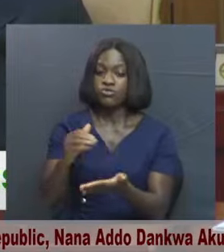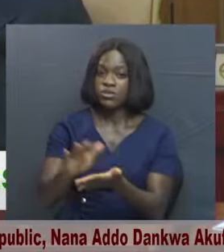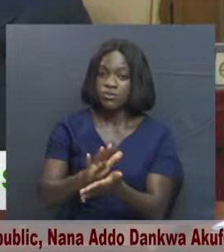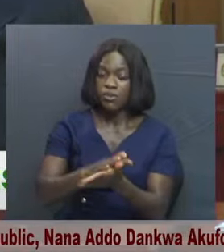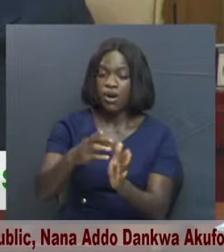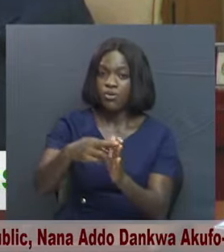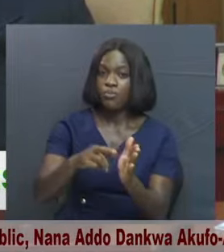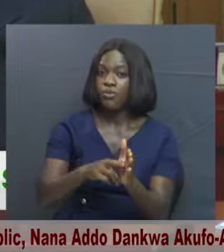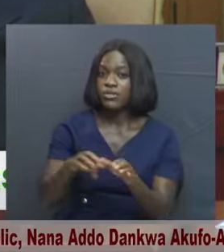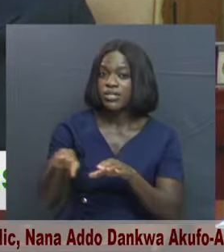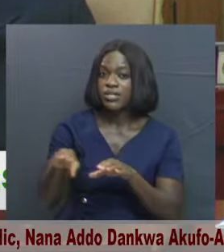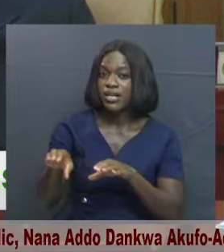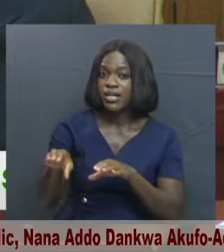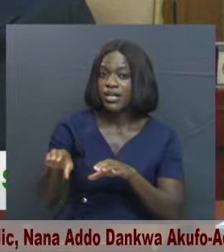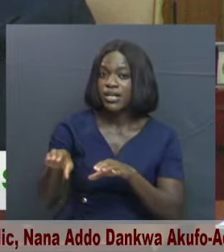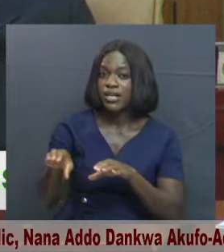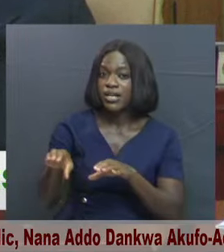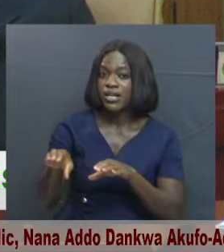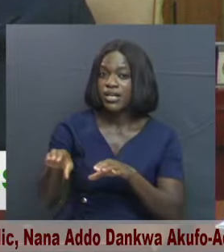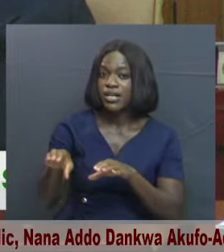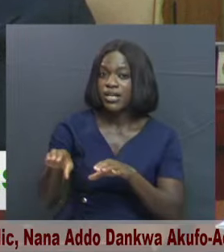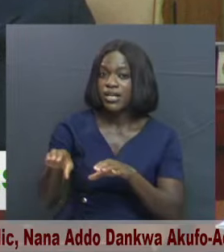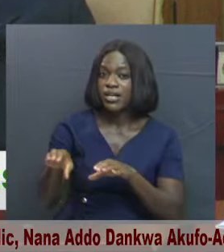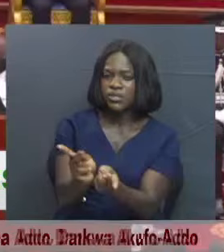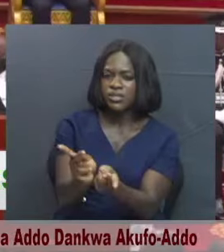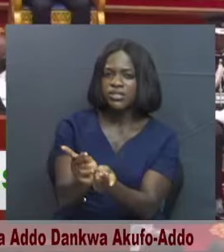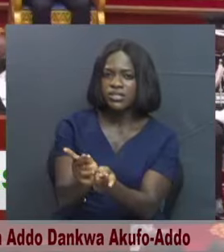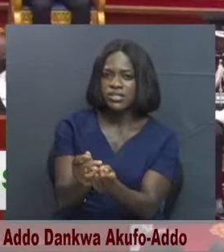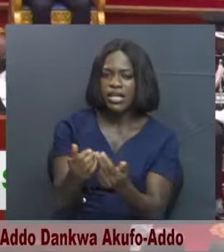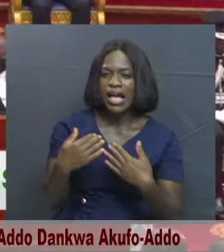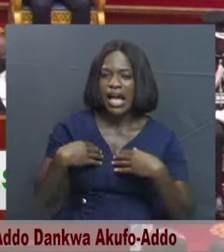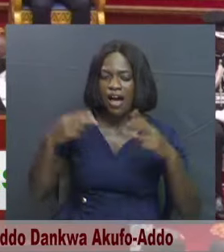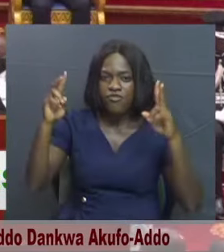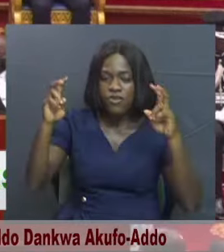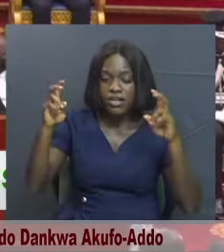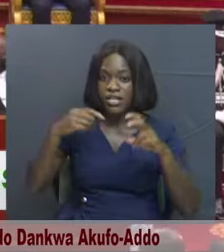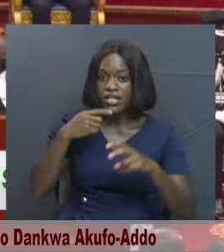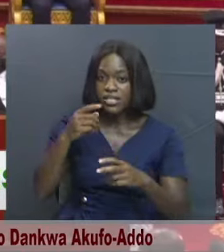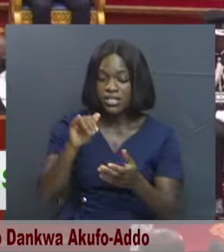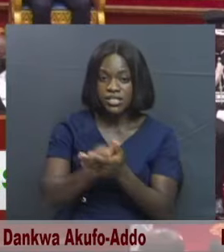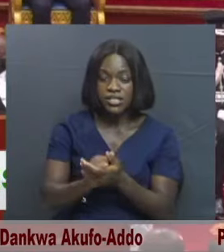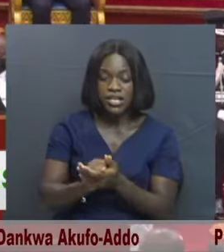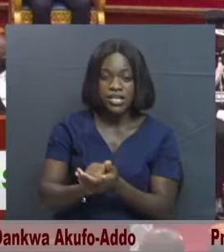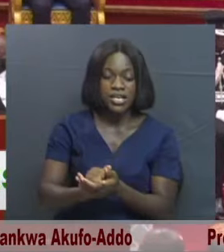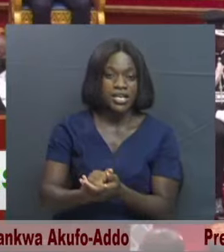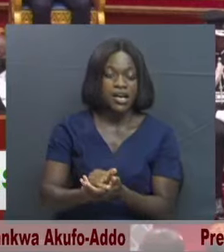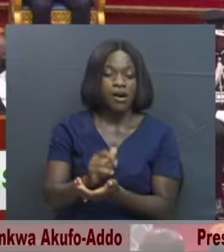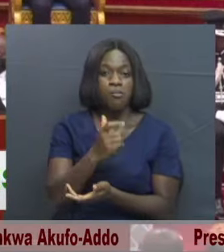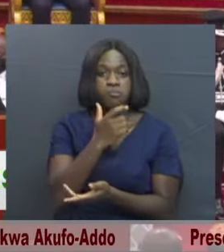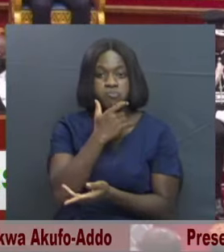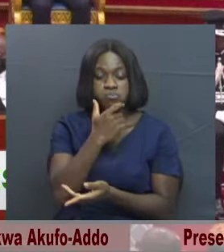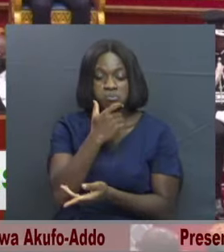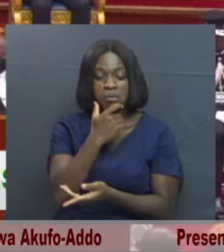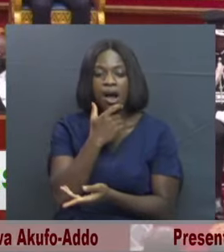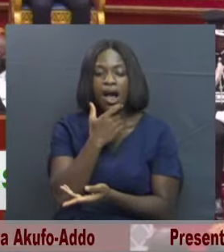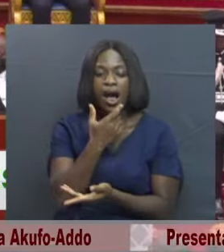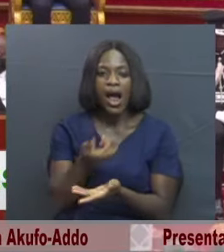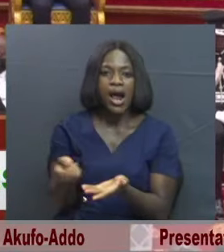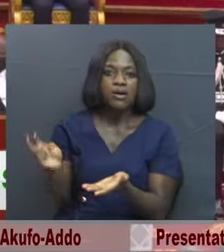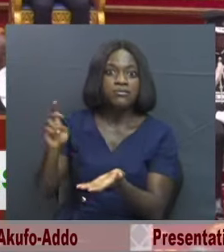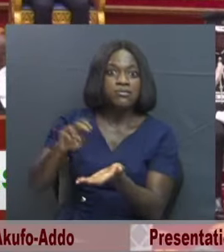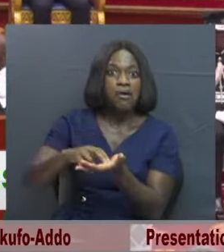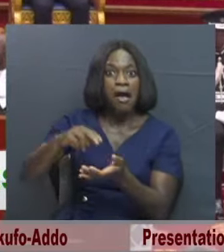activities of the Revan Park had a screaming headline which said A kufu resurrects in